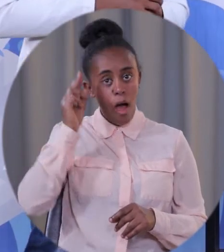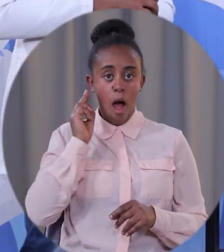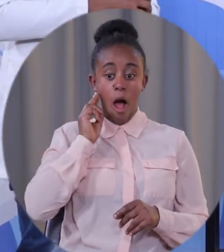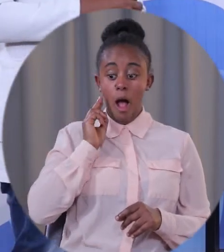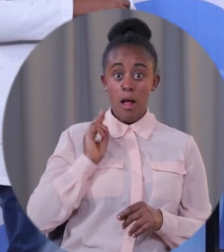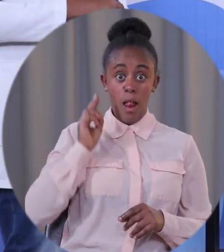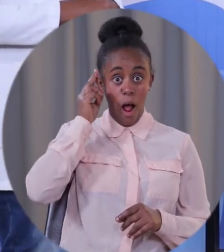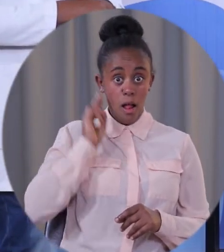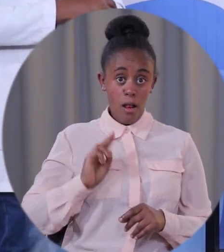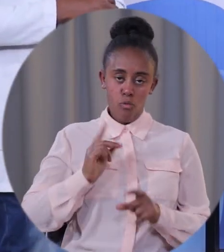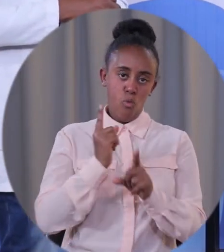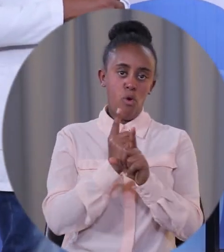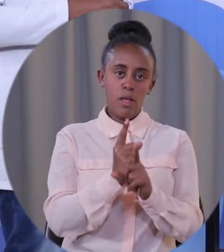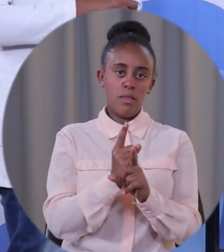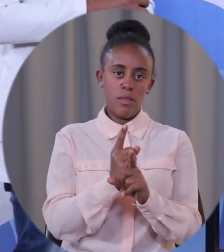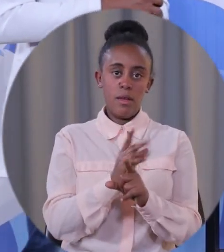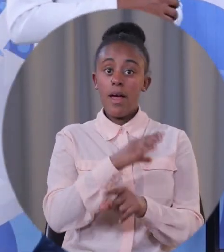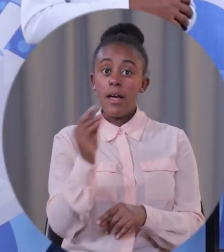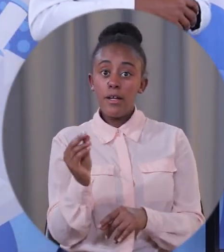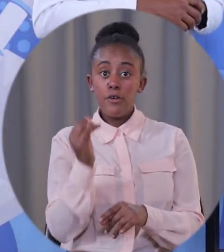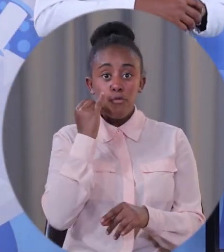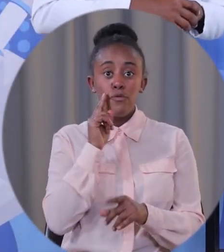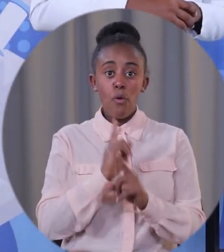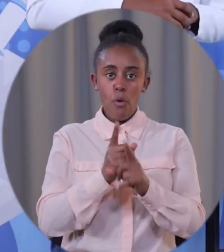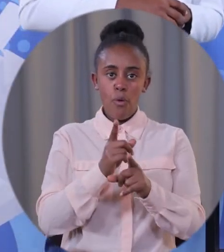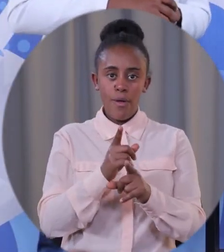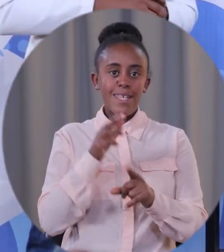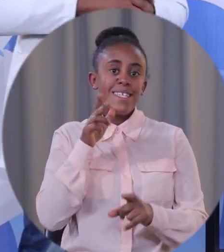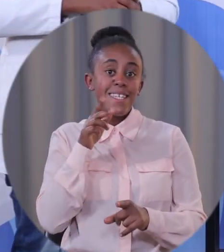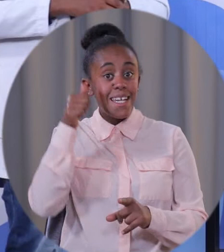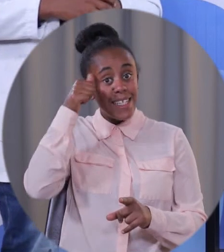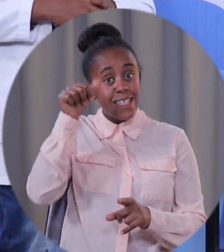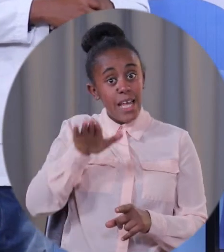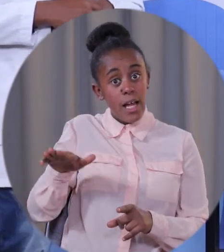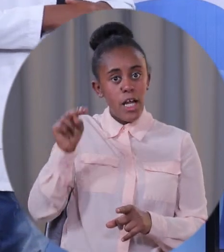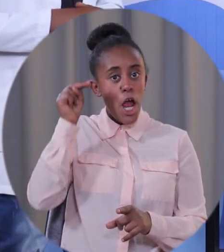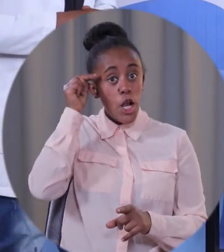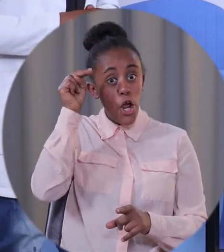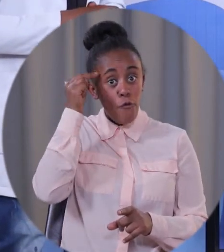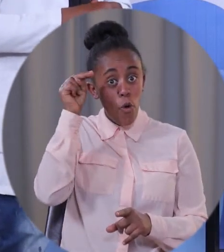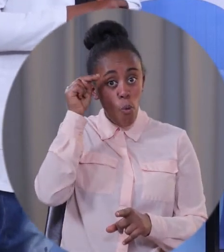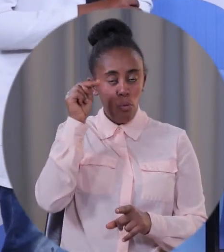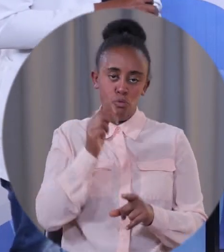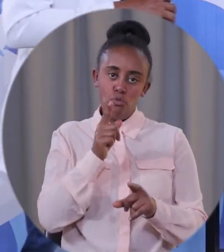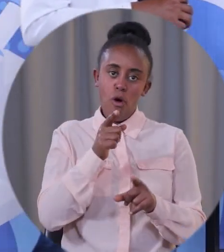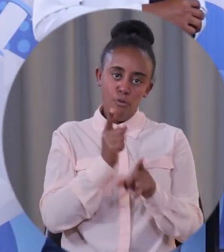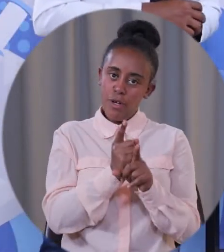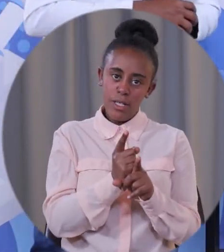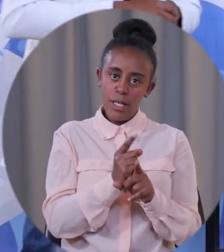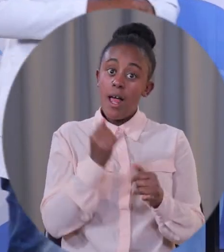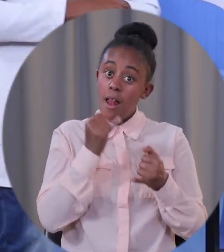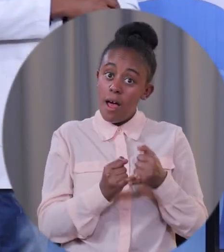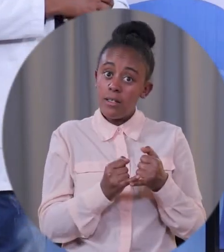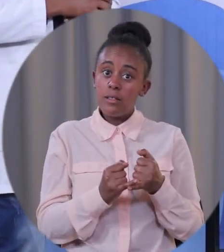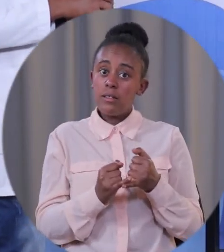uncle, correct. And if you answer, my sister's son, nephew, you are correct. And last,